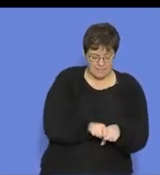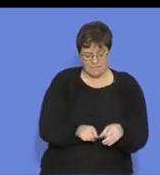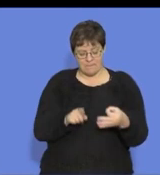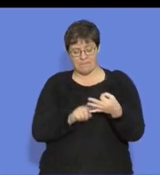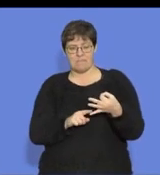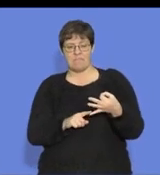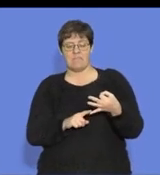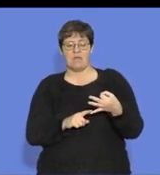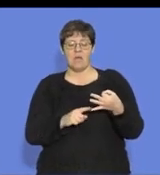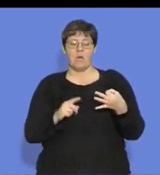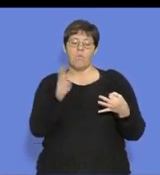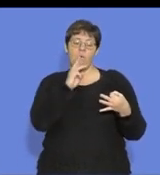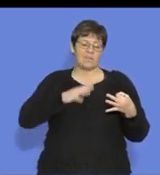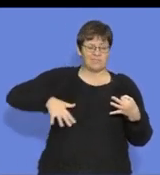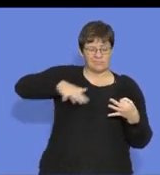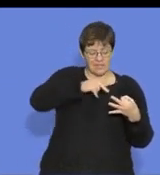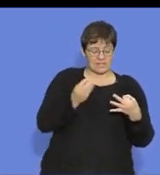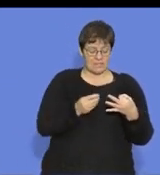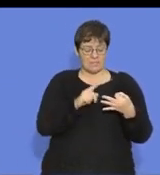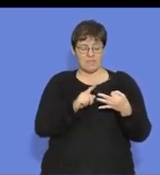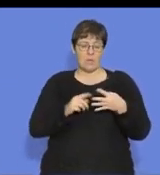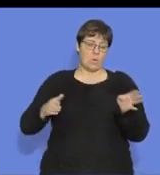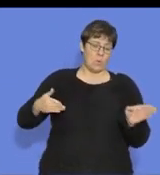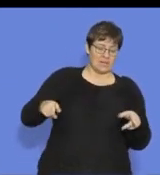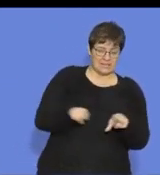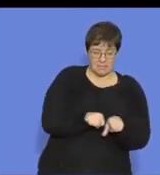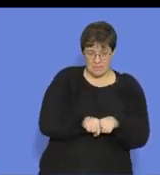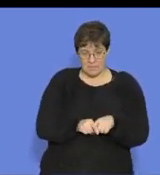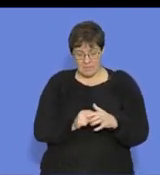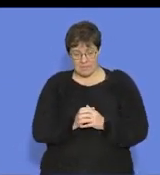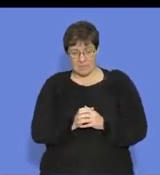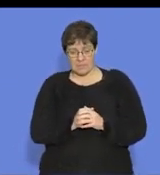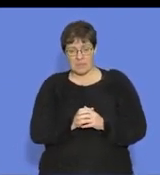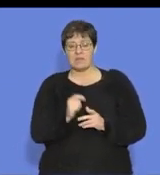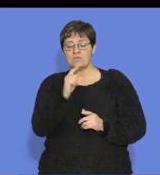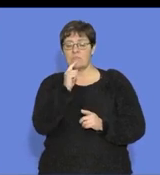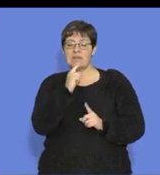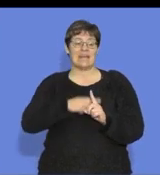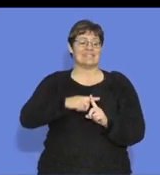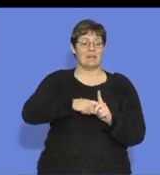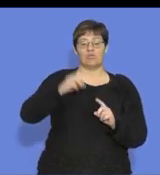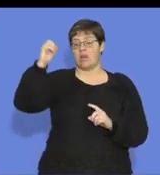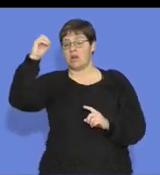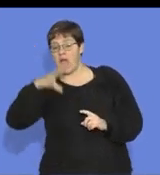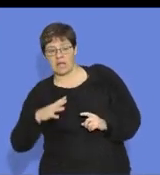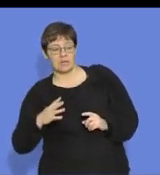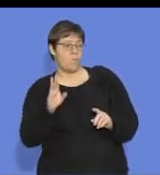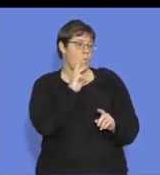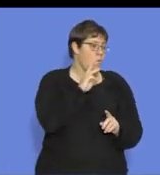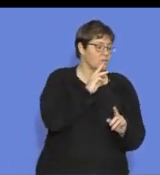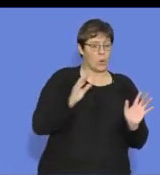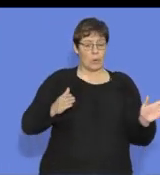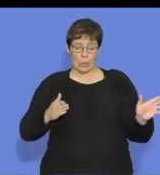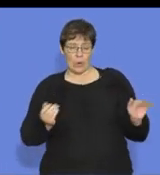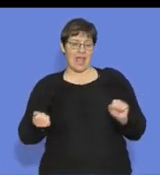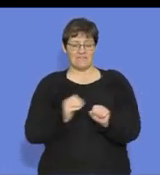same humidity. They must all have the same wind. So that you know that it's not the temperature, light, humidity, or wind that is